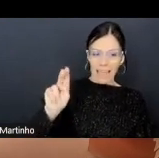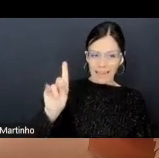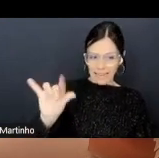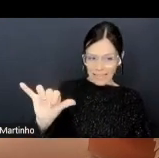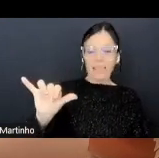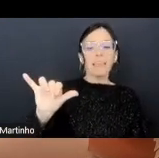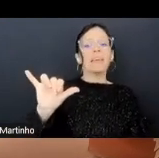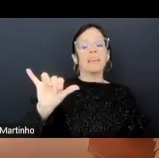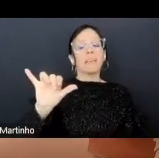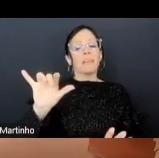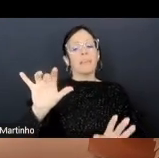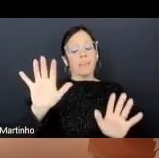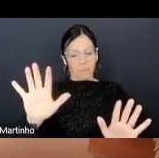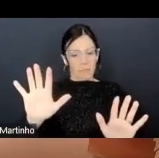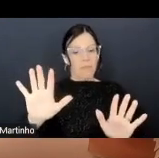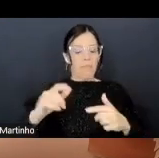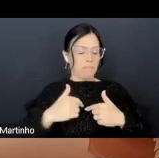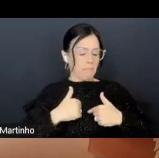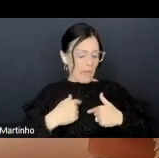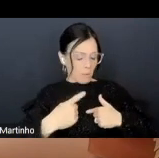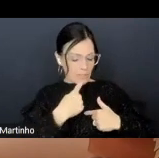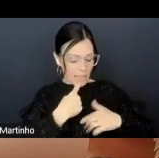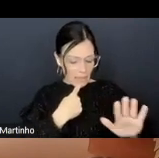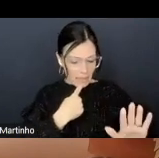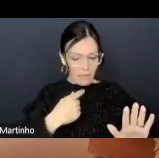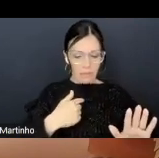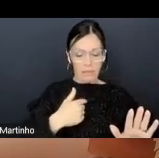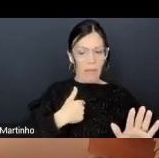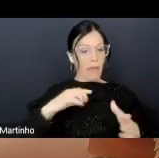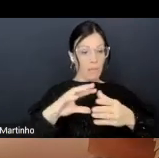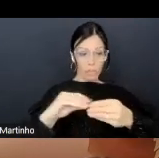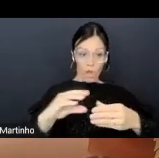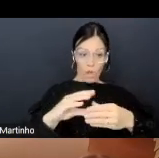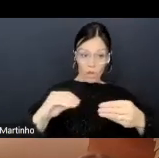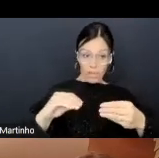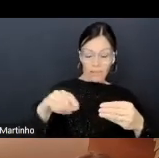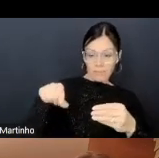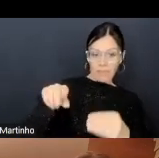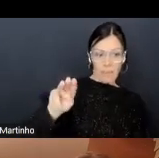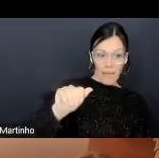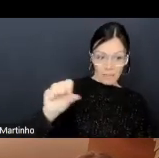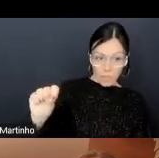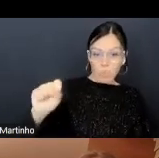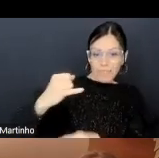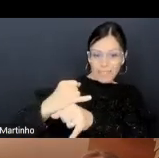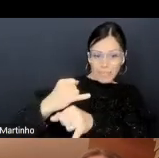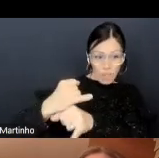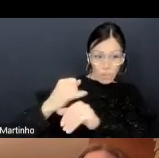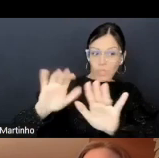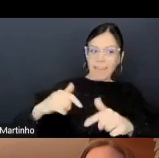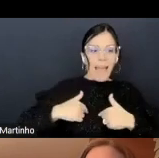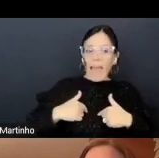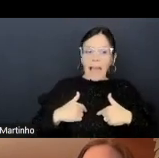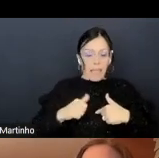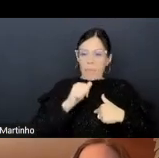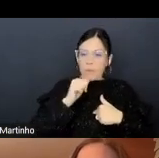from the outset since i am giving a talk at a massachusetts institution i am not a john